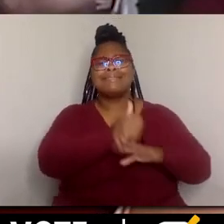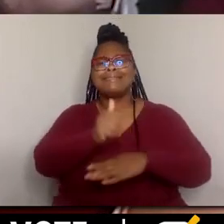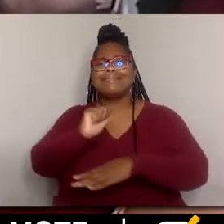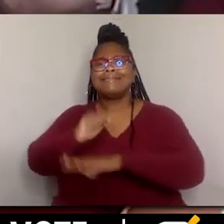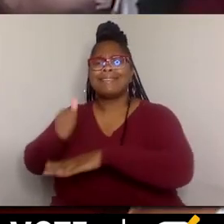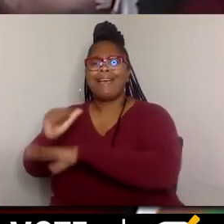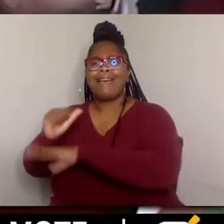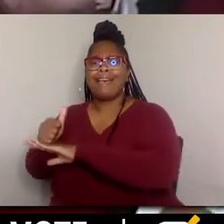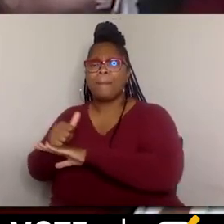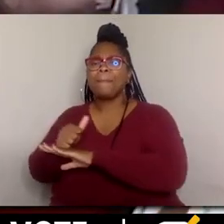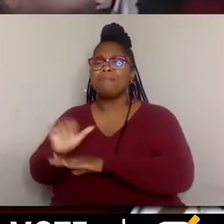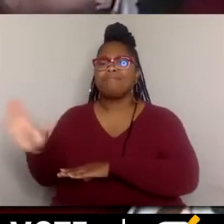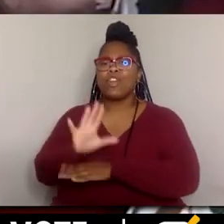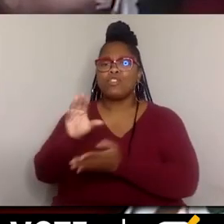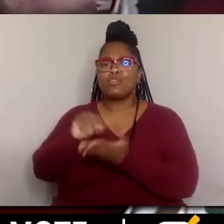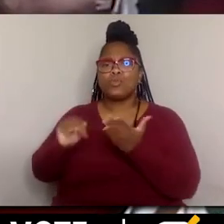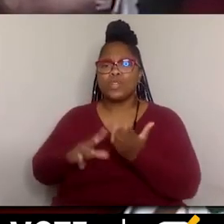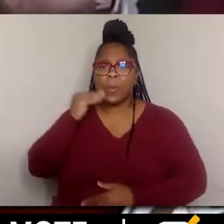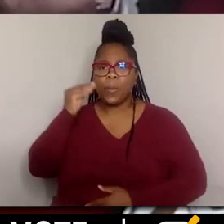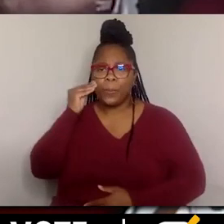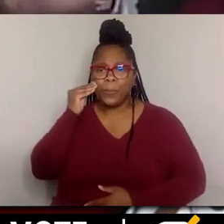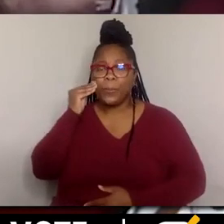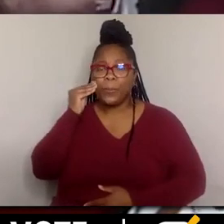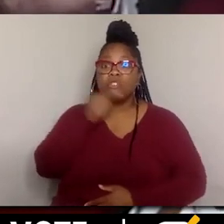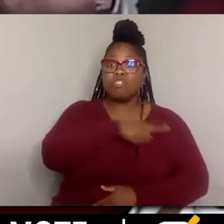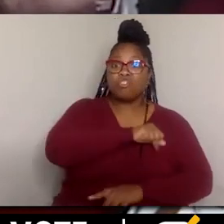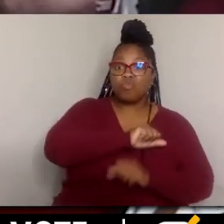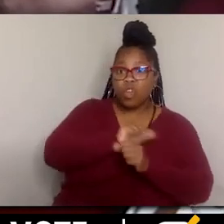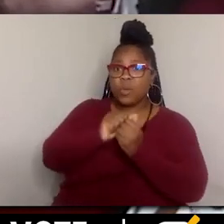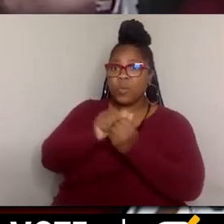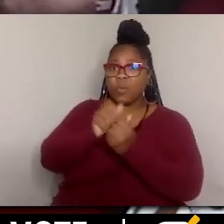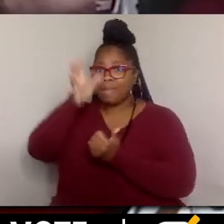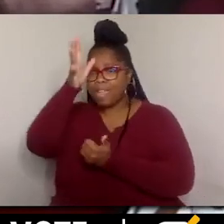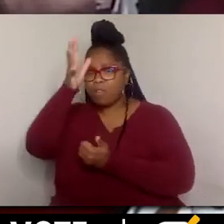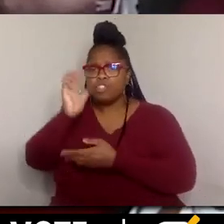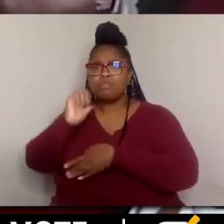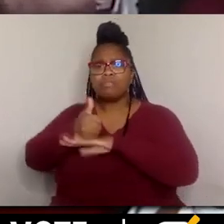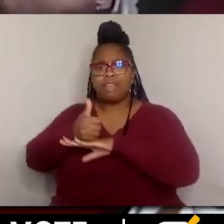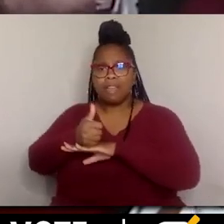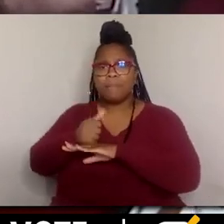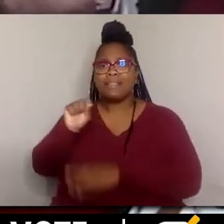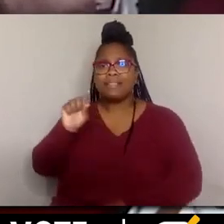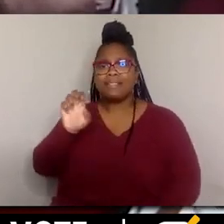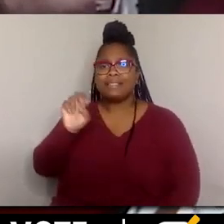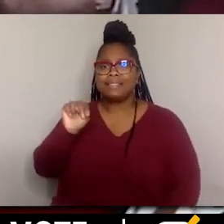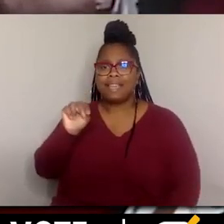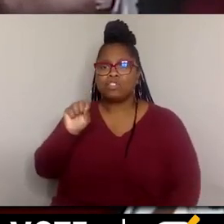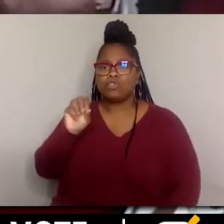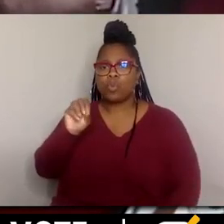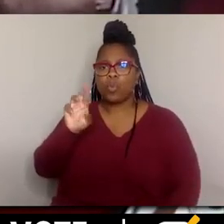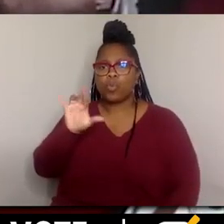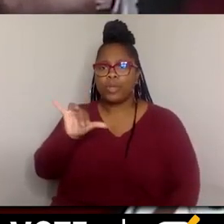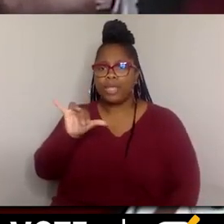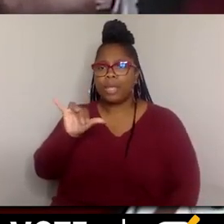make their own sensory bins for the children for tactile stimulation and